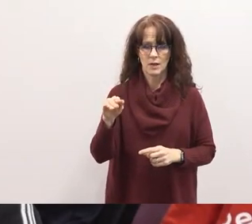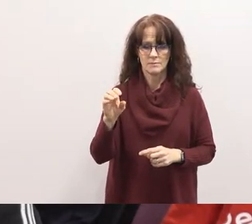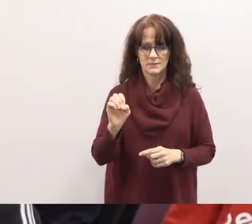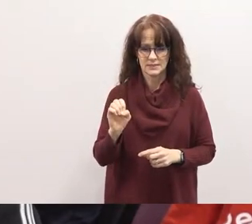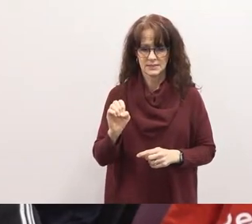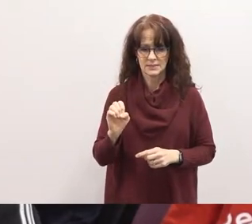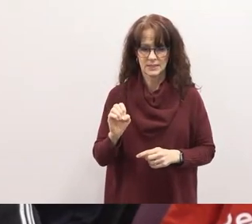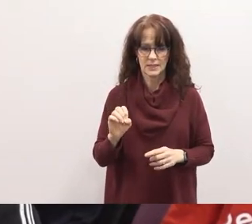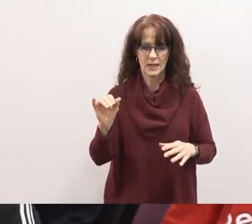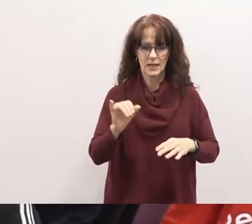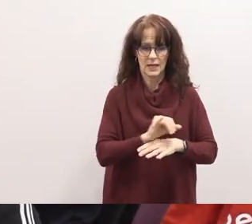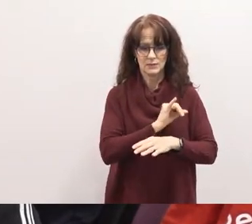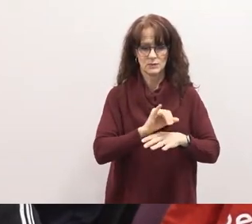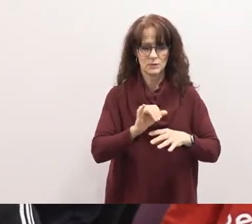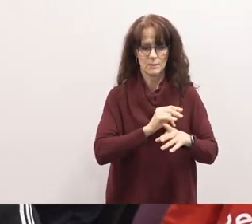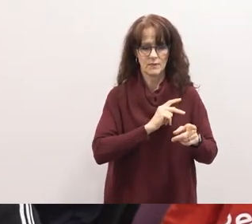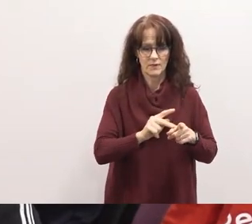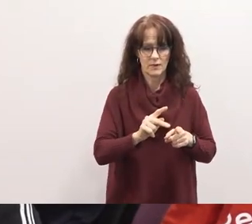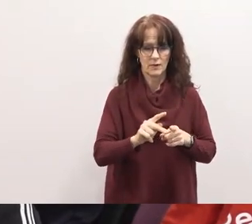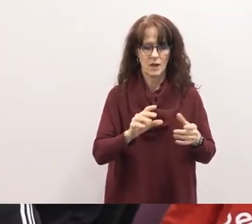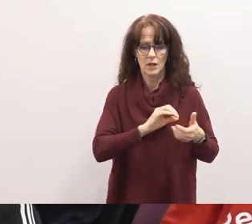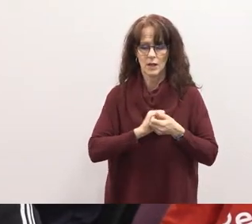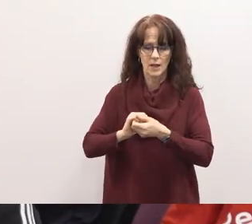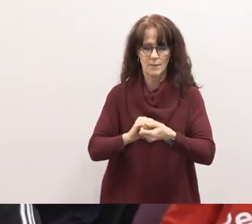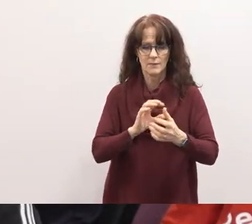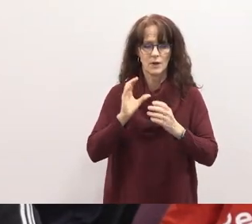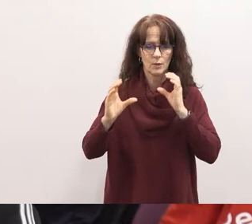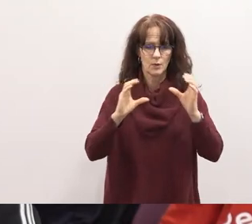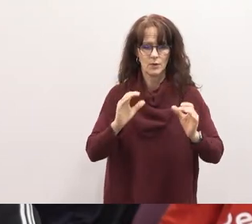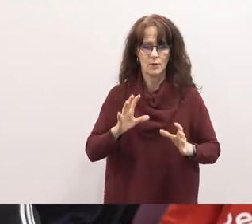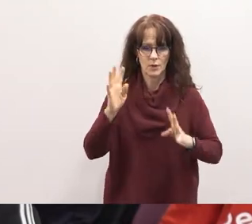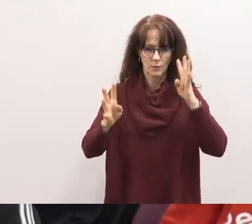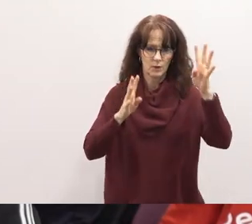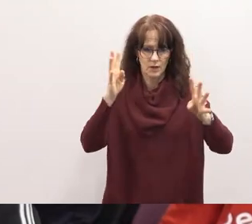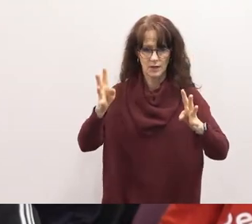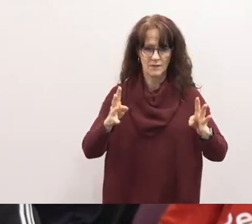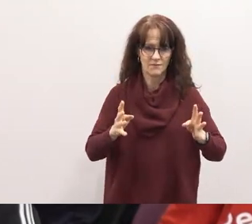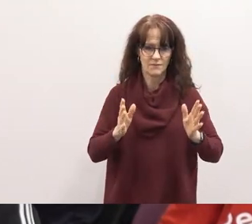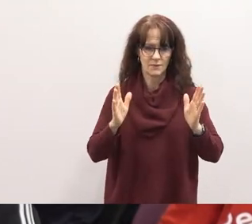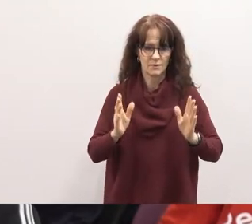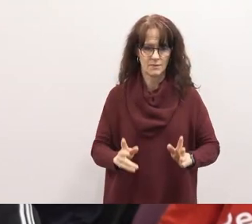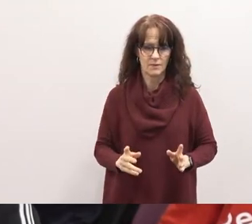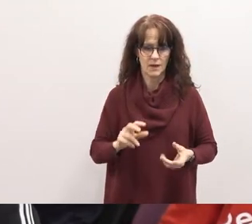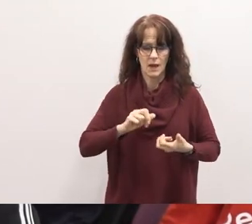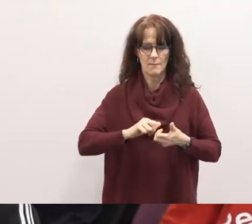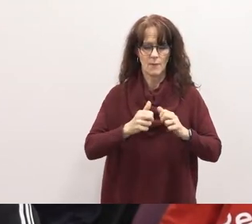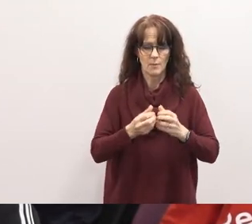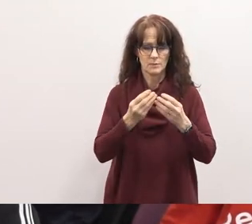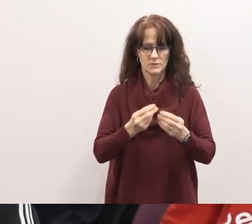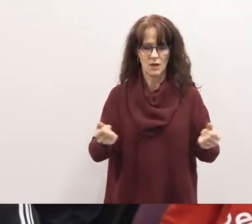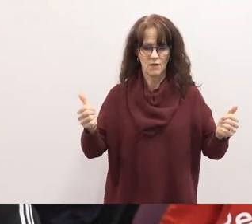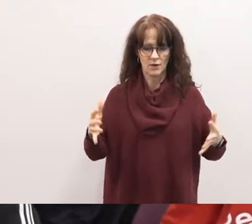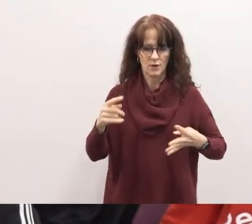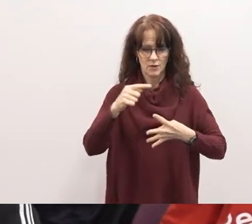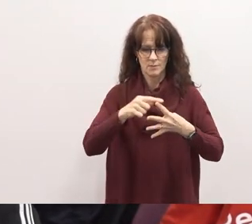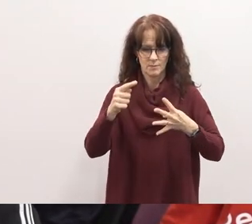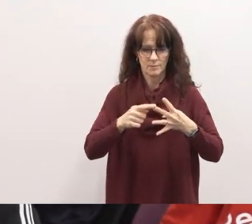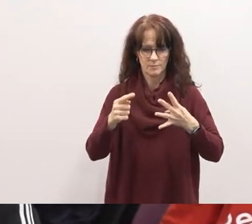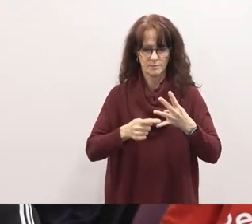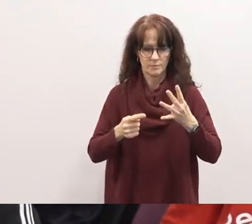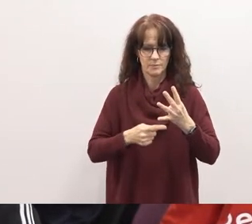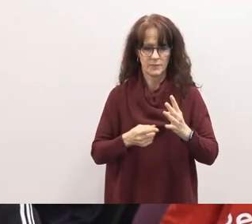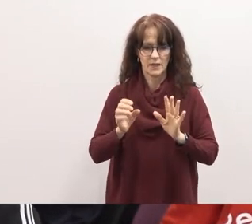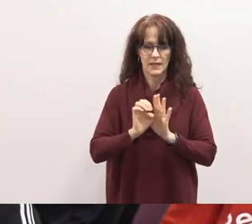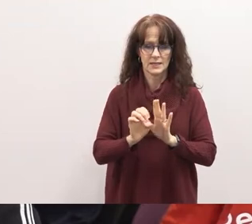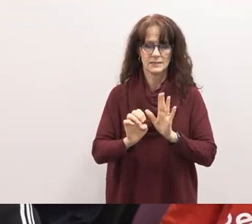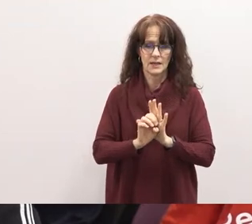industry professional, collaborative communicator, creative innovator, and problem solver. For example, every